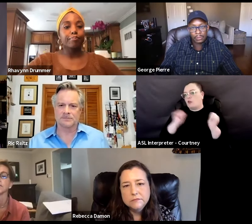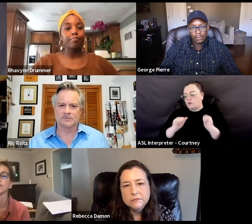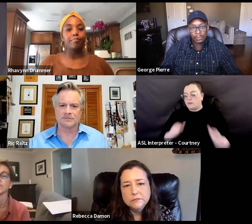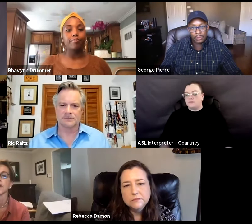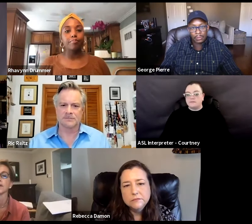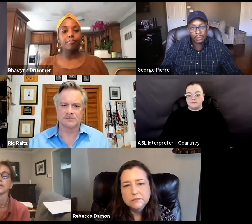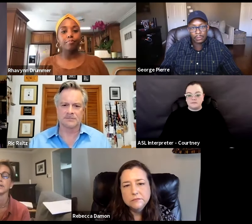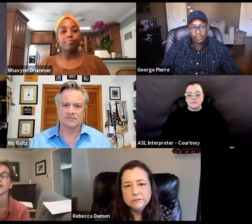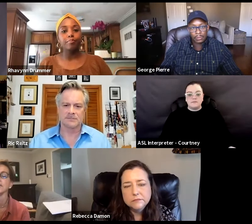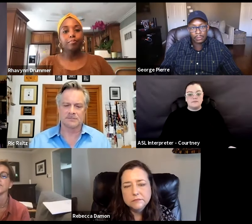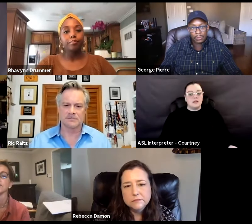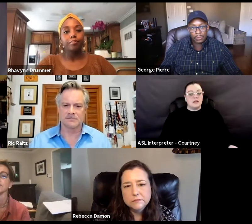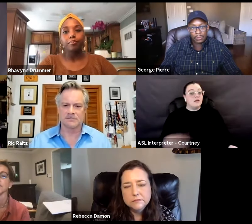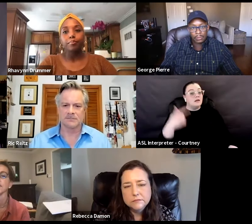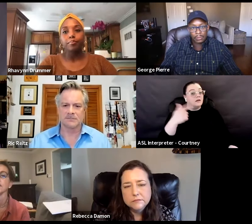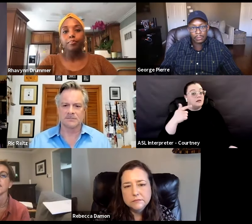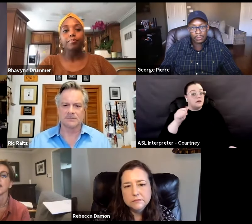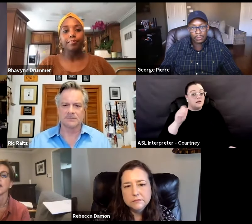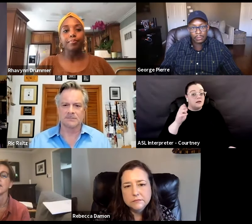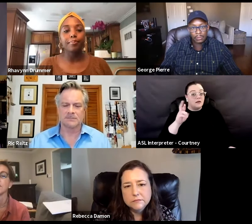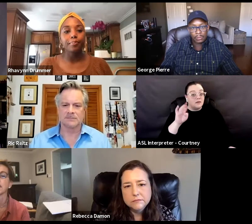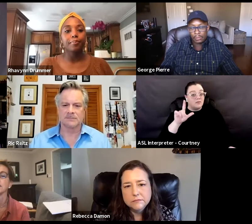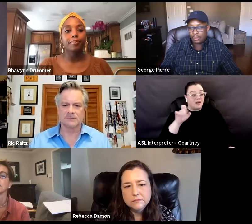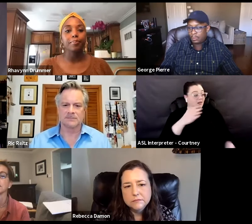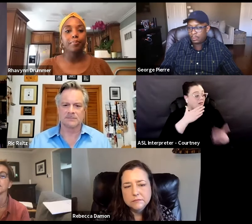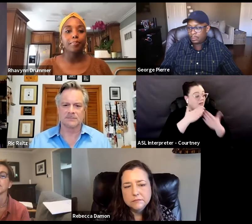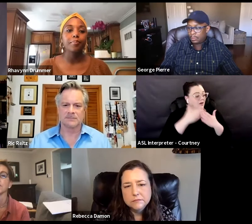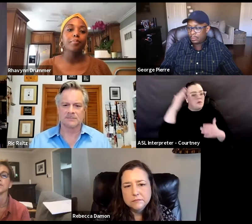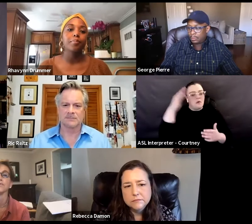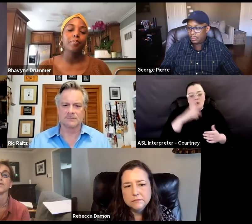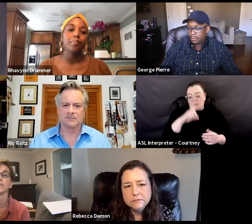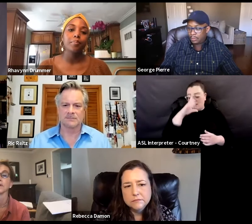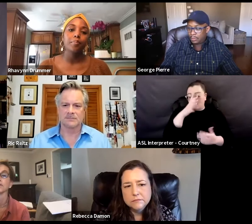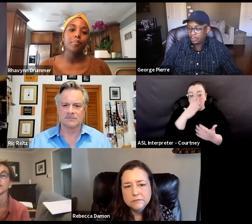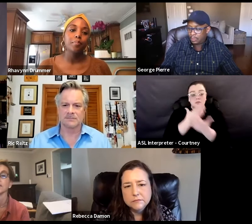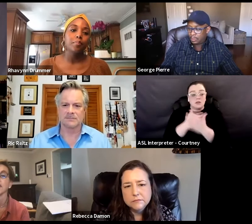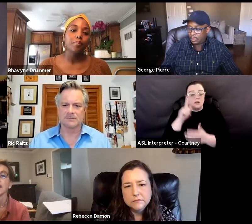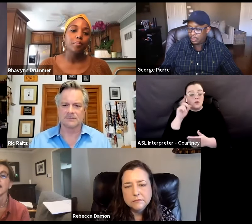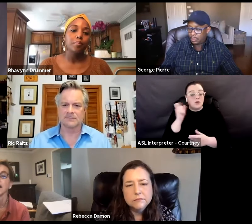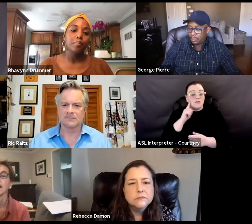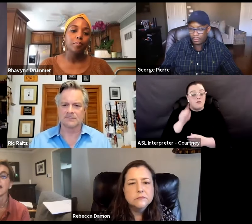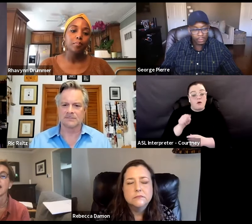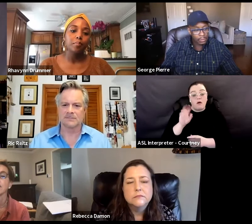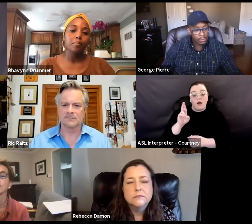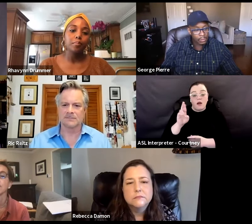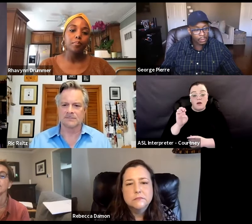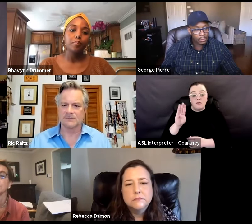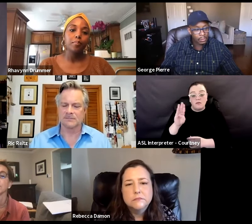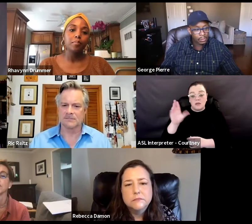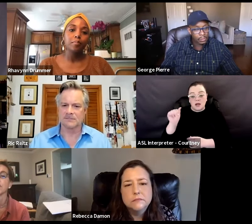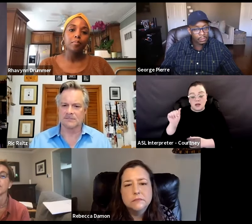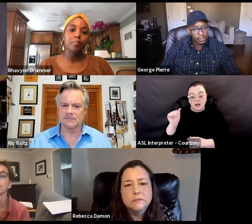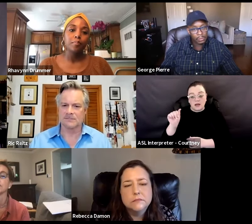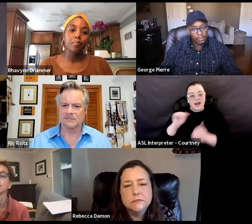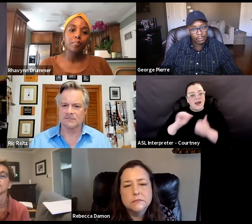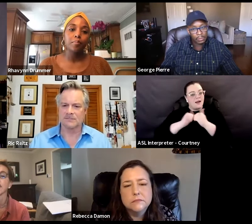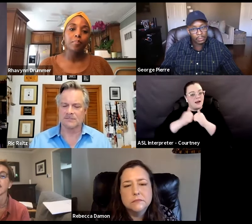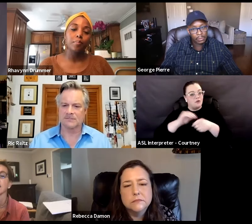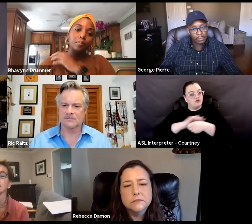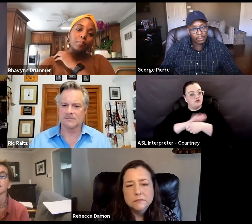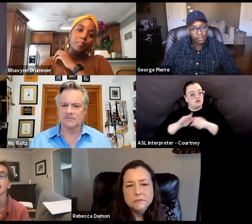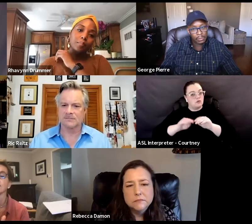this is a good one, actually. Thank you for answering that. Rebecca, this is a good question for you, actually. How have COVID protocols